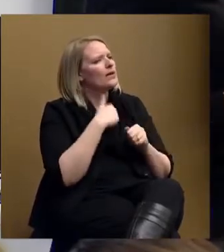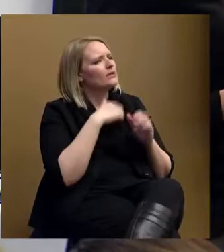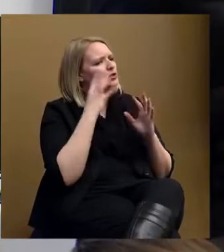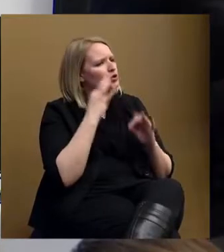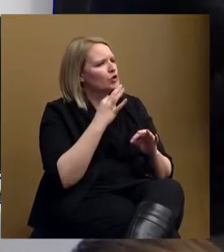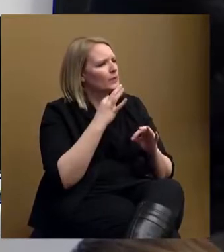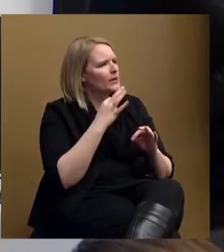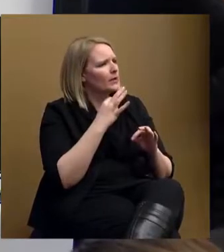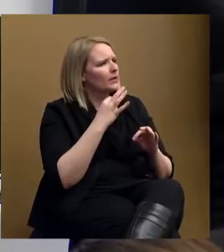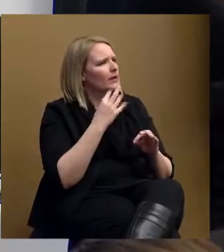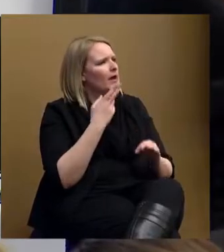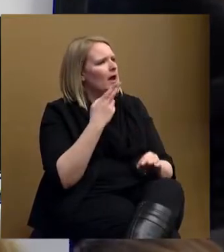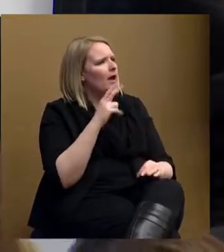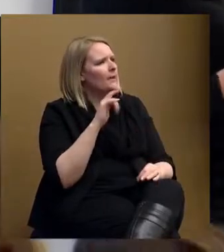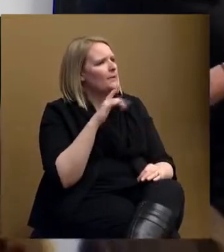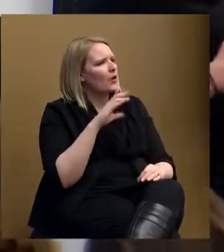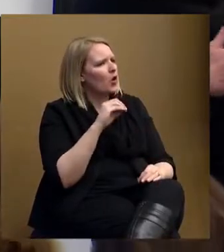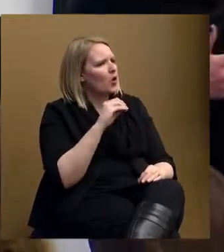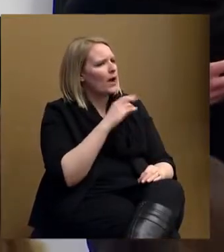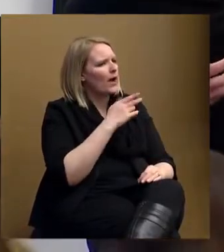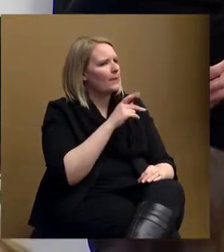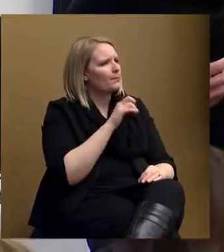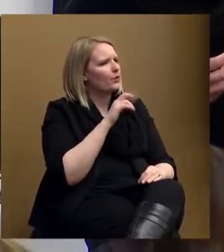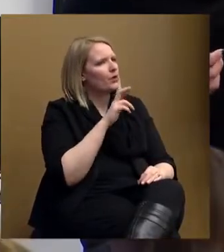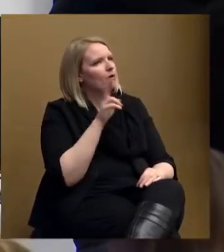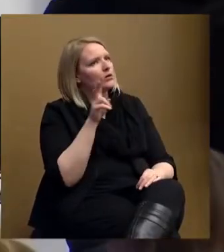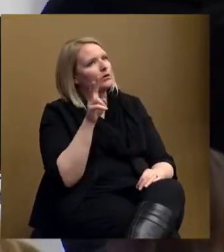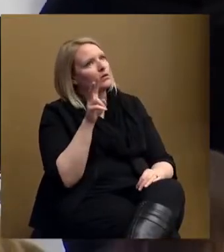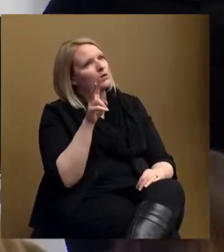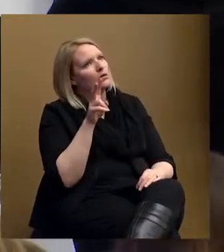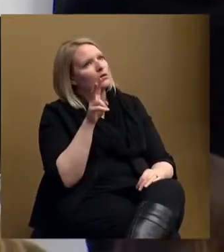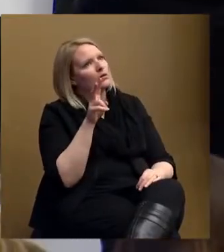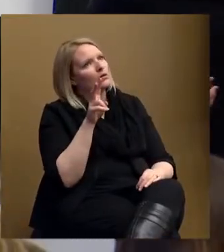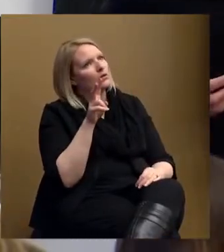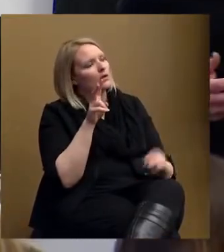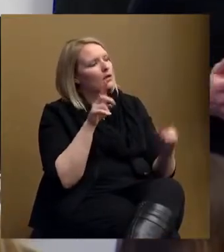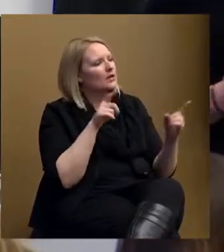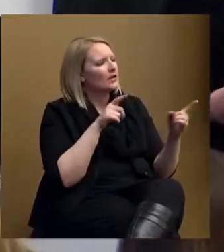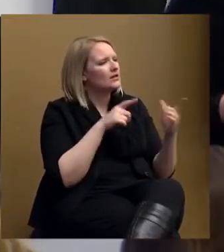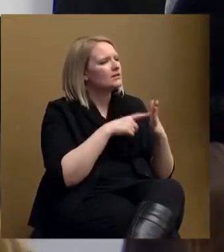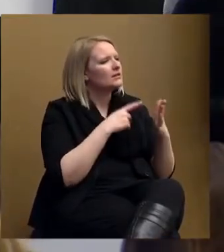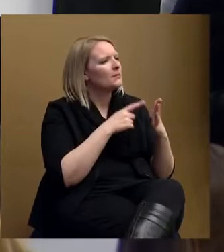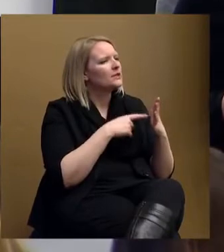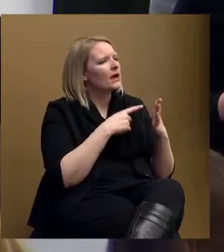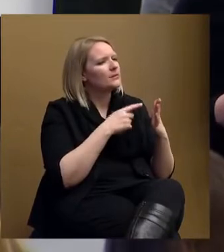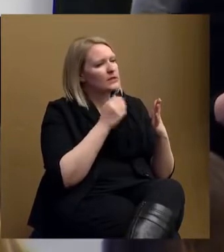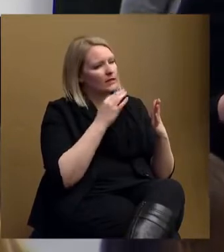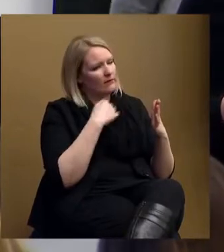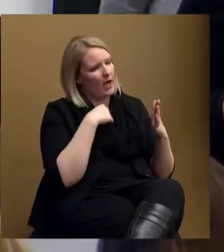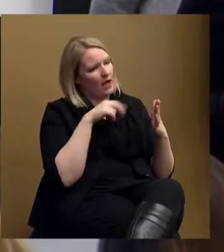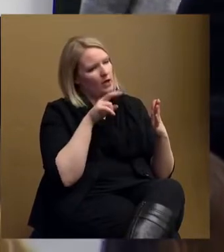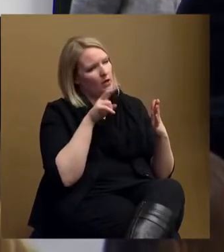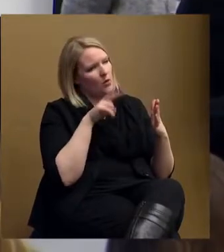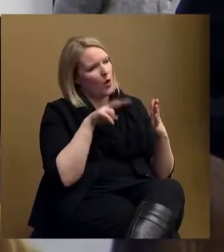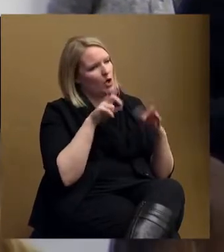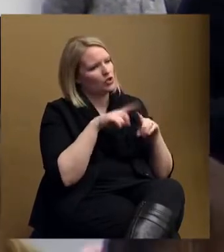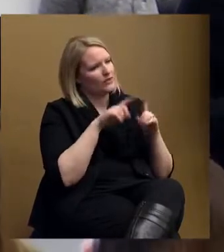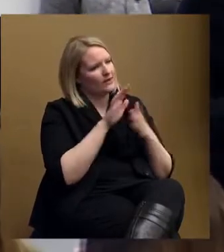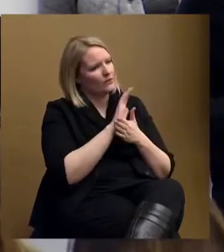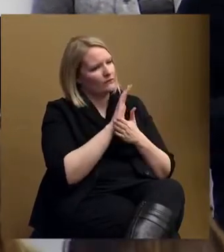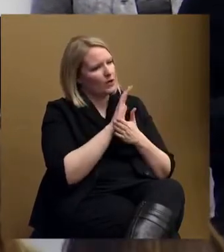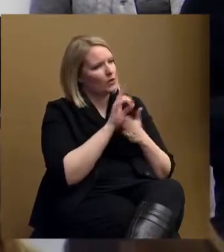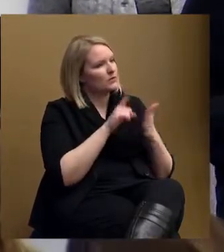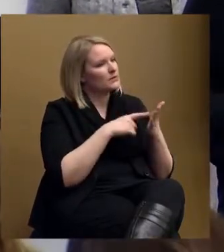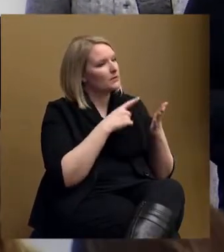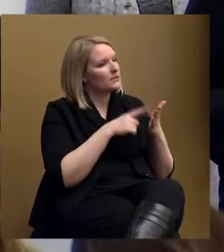that? If he's staring off. Well, and I think at times, like, you know, if you watch the different videos of him, at times